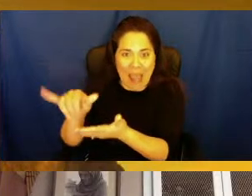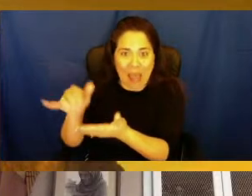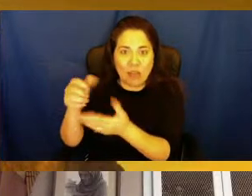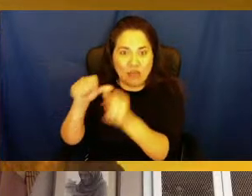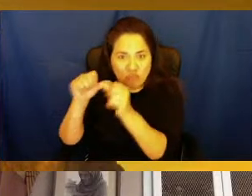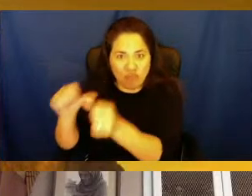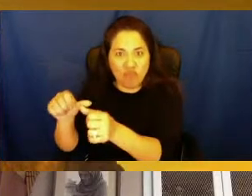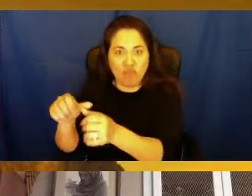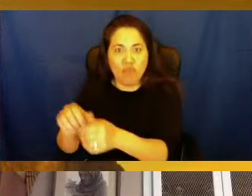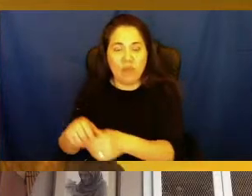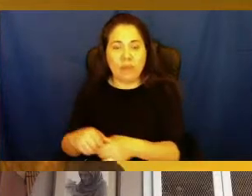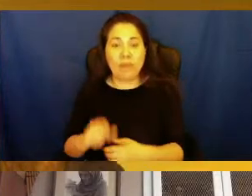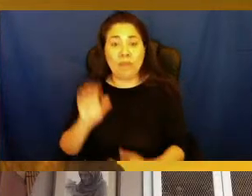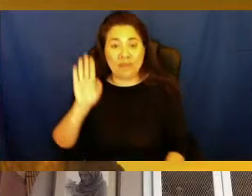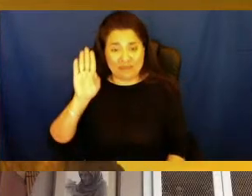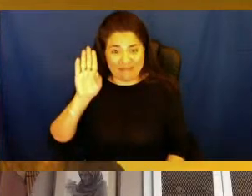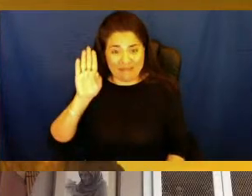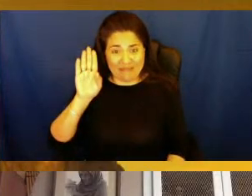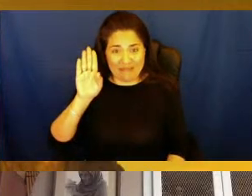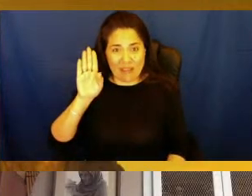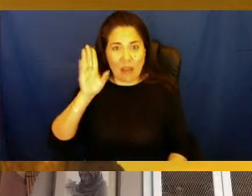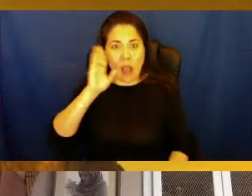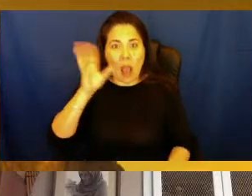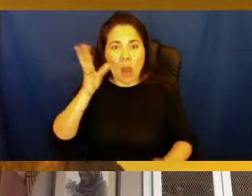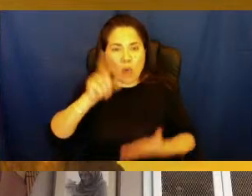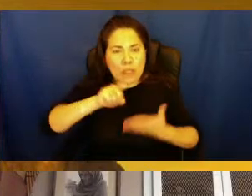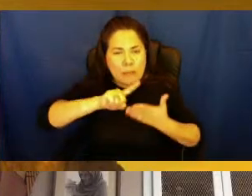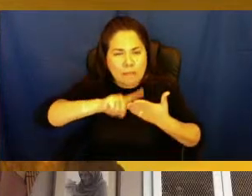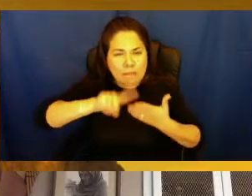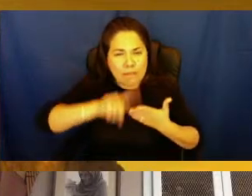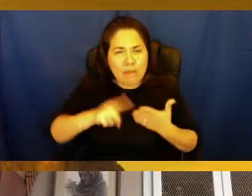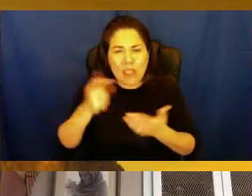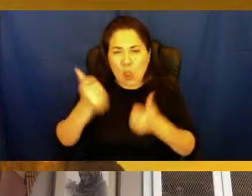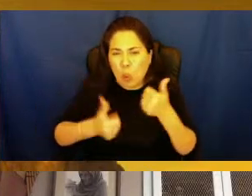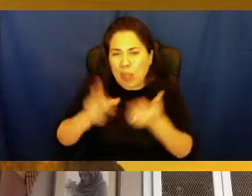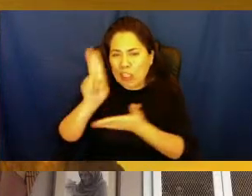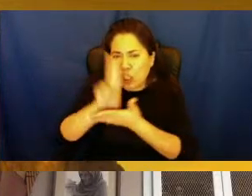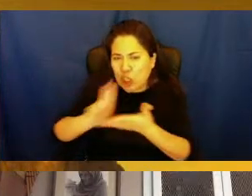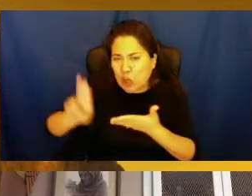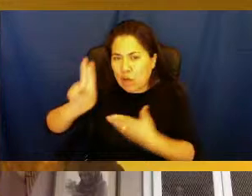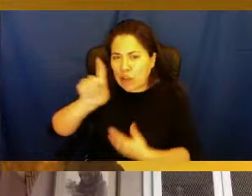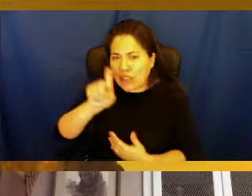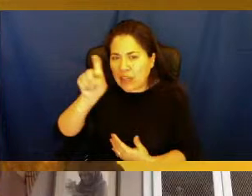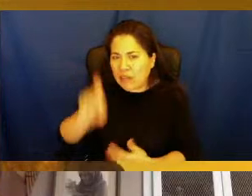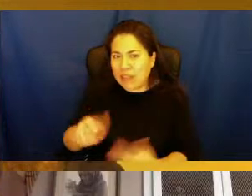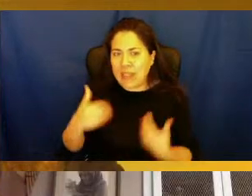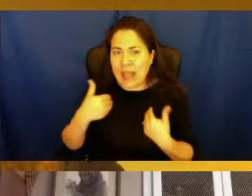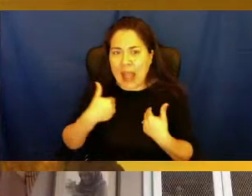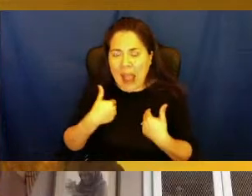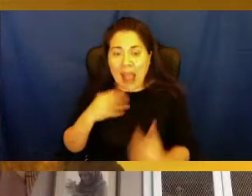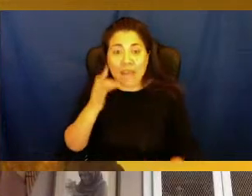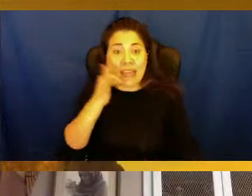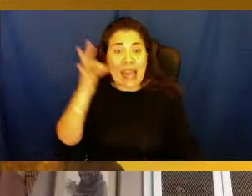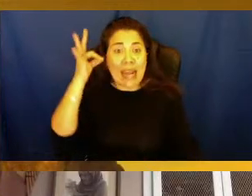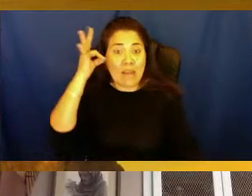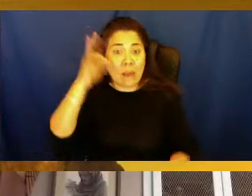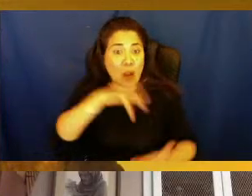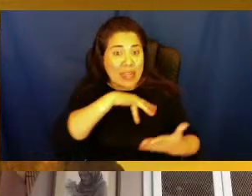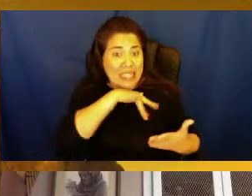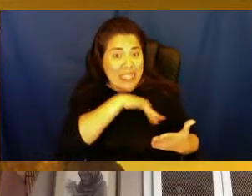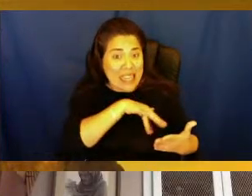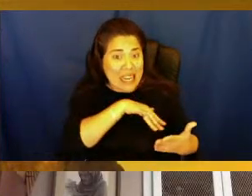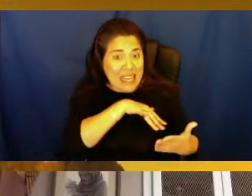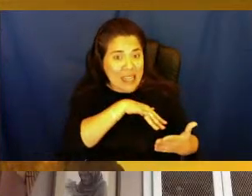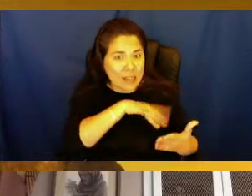Also, I was checking what universities in Texas had any Native American studies, and